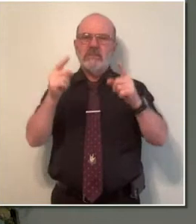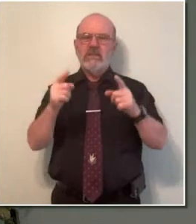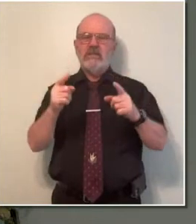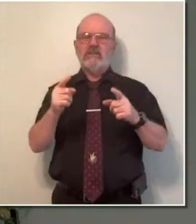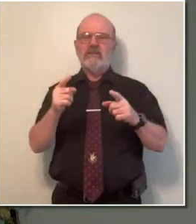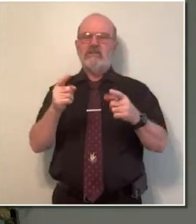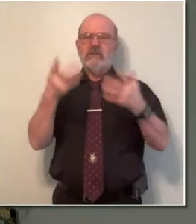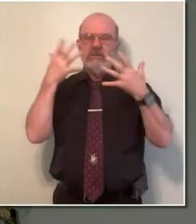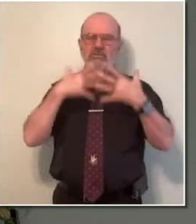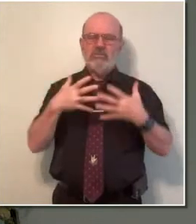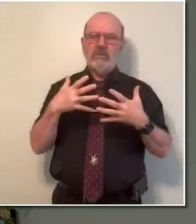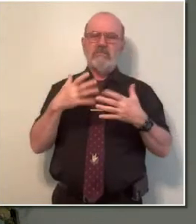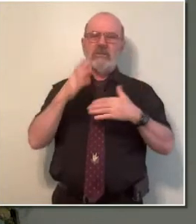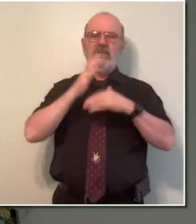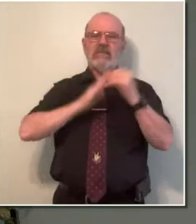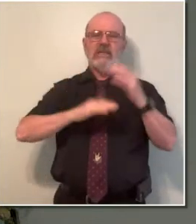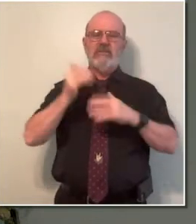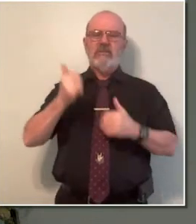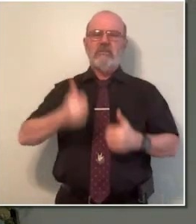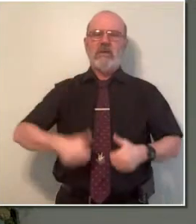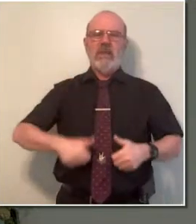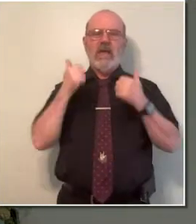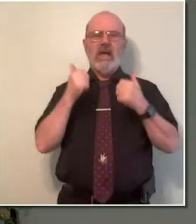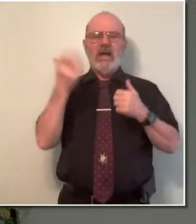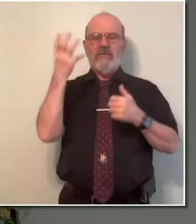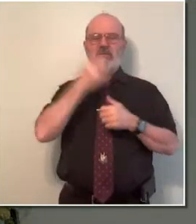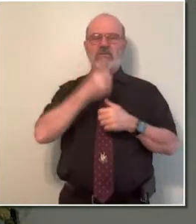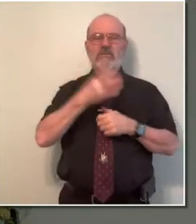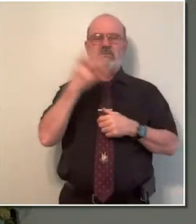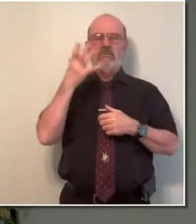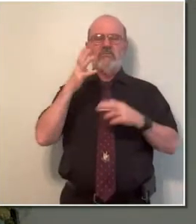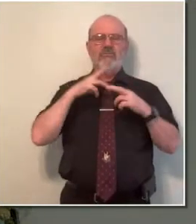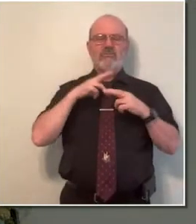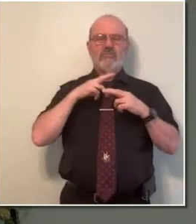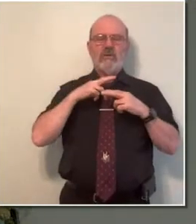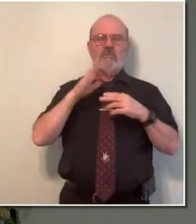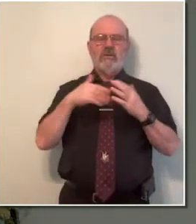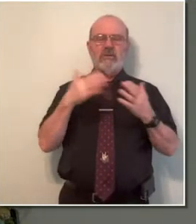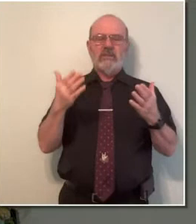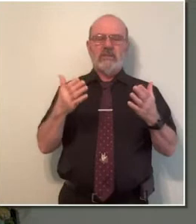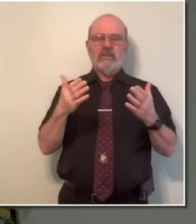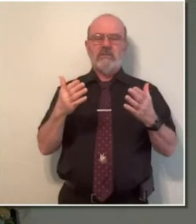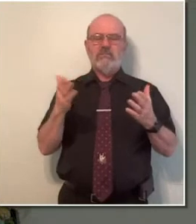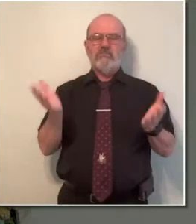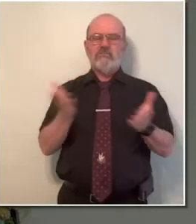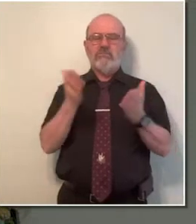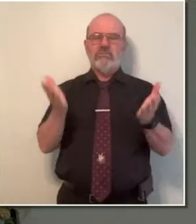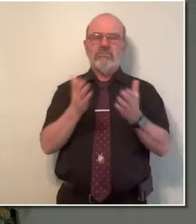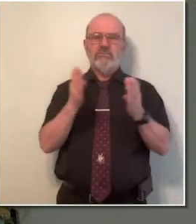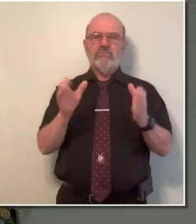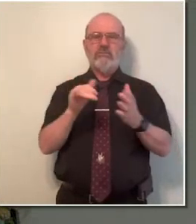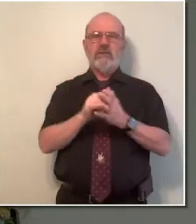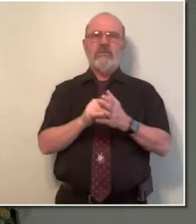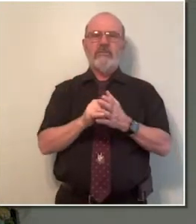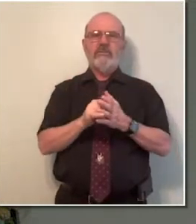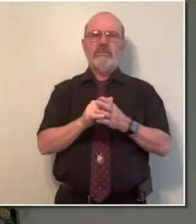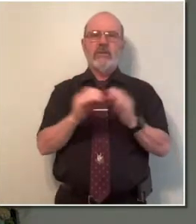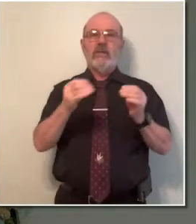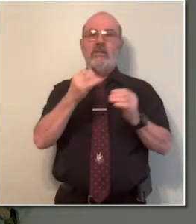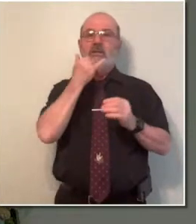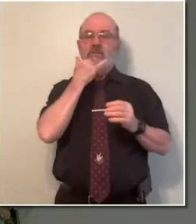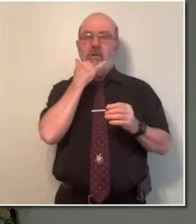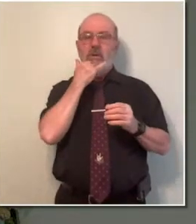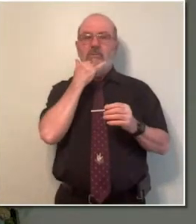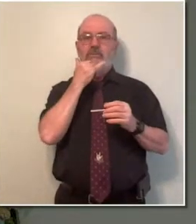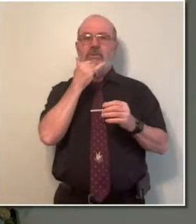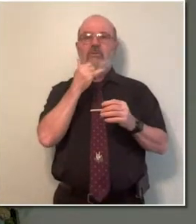in a comfortable living and in a beautiful retirement and all of the above. We're really encouraged to do that. And there's nothing wrong with taking